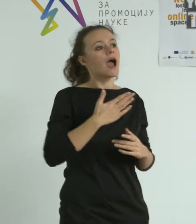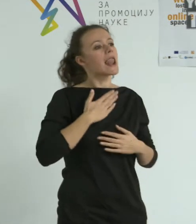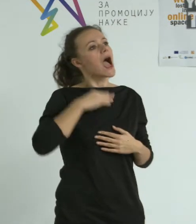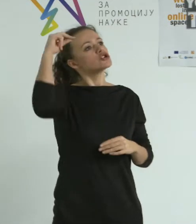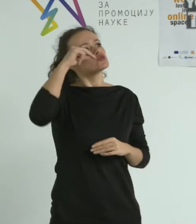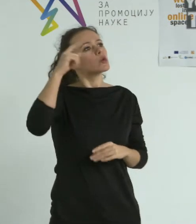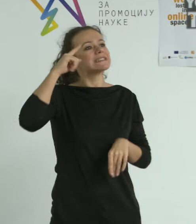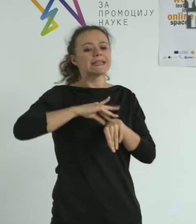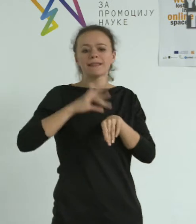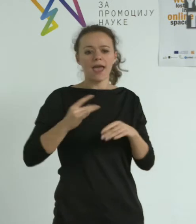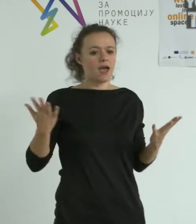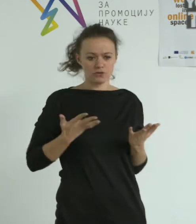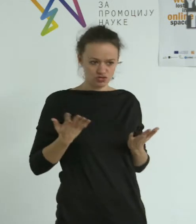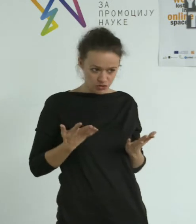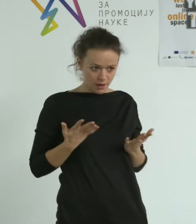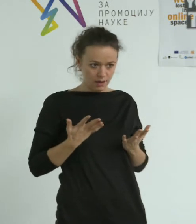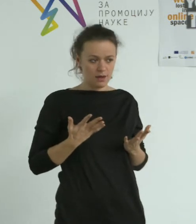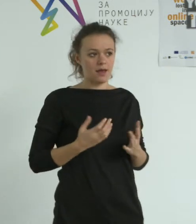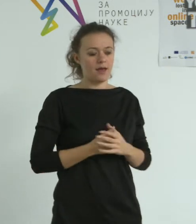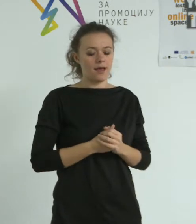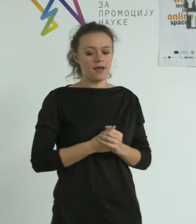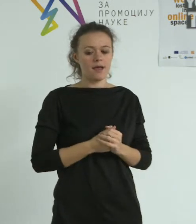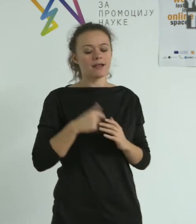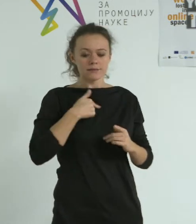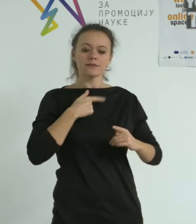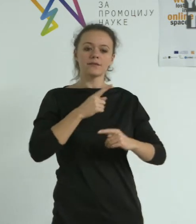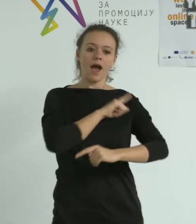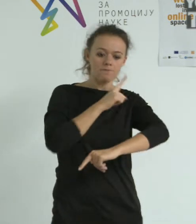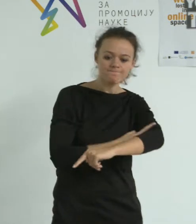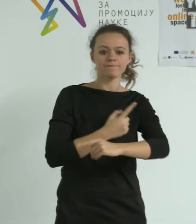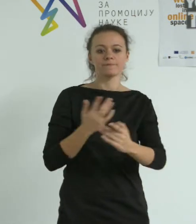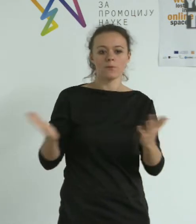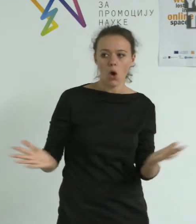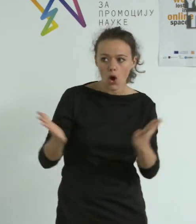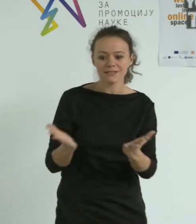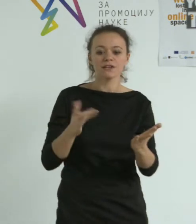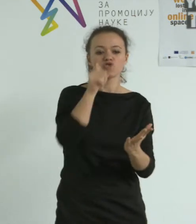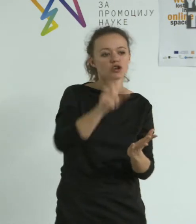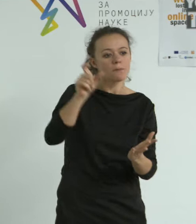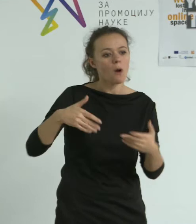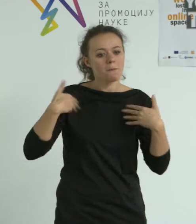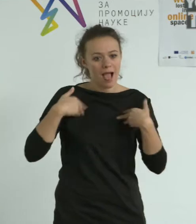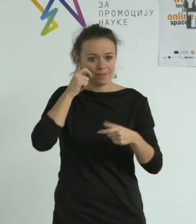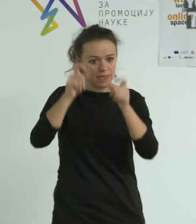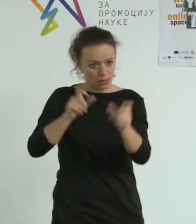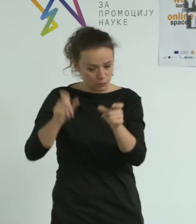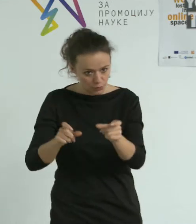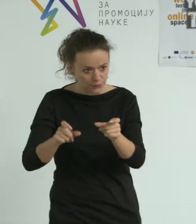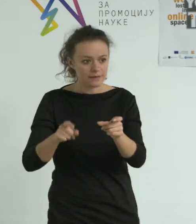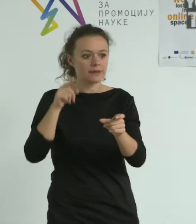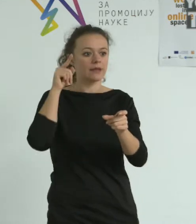course was to encourage the young people to get out of